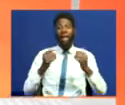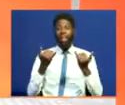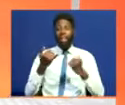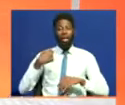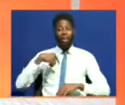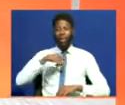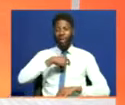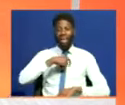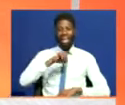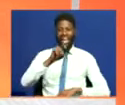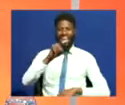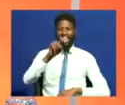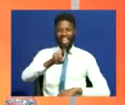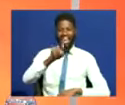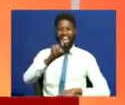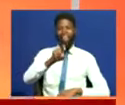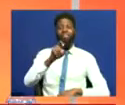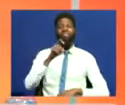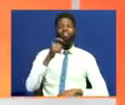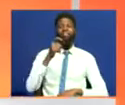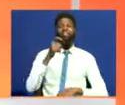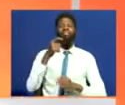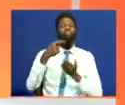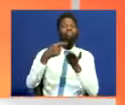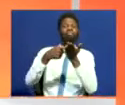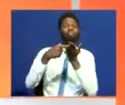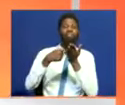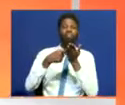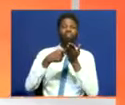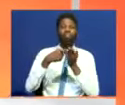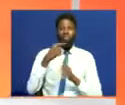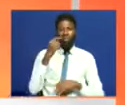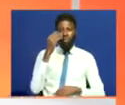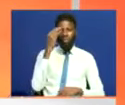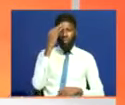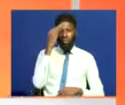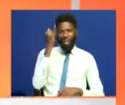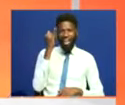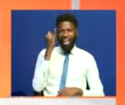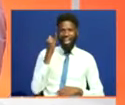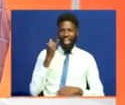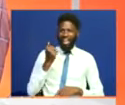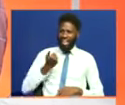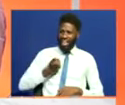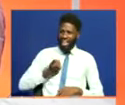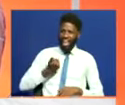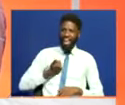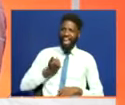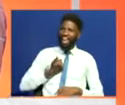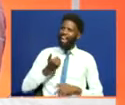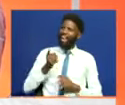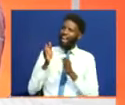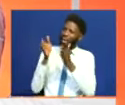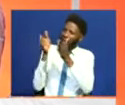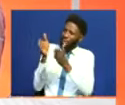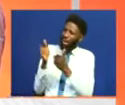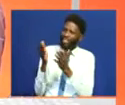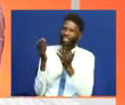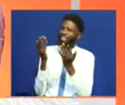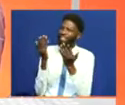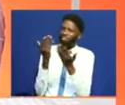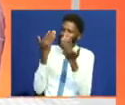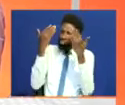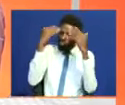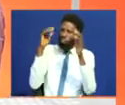as the issue as to why then our girls would be able to trust a stranger. And from that perspective, if I'm in their shoes, I would say